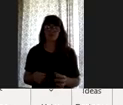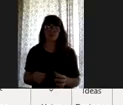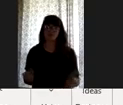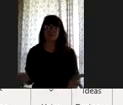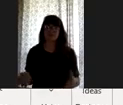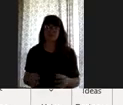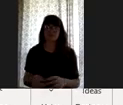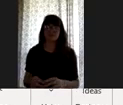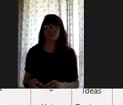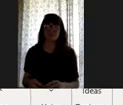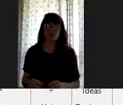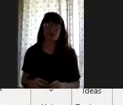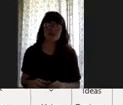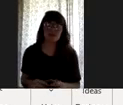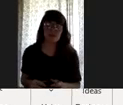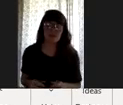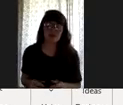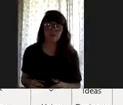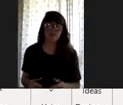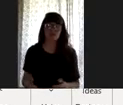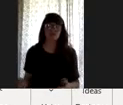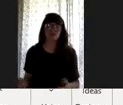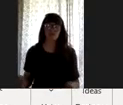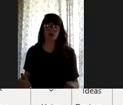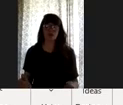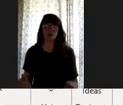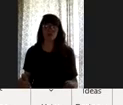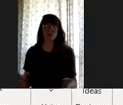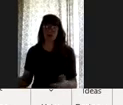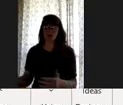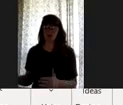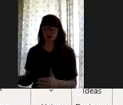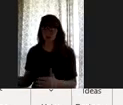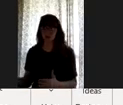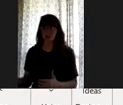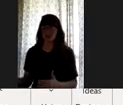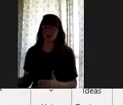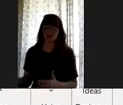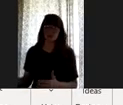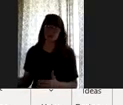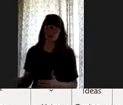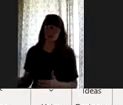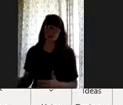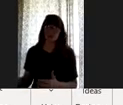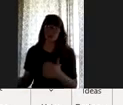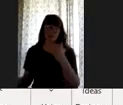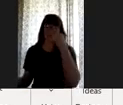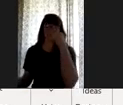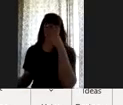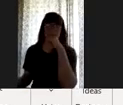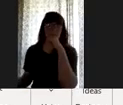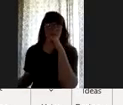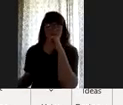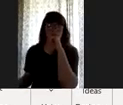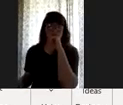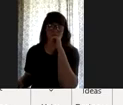Yeah, some people, when they talk about it's really not different than what we just read. You're just adding more subcategories to it. Well, yeah. Well, what I'm showing